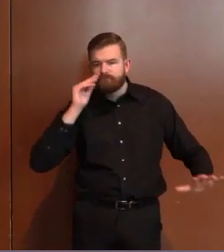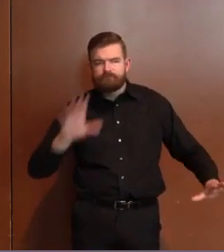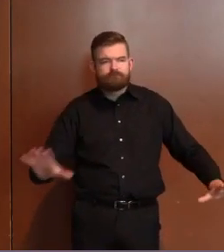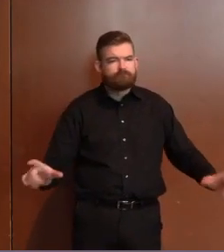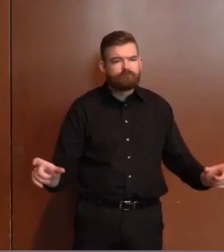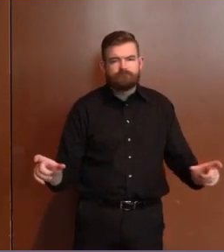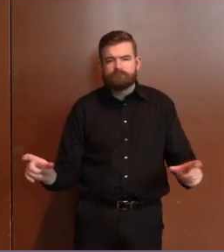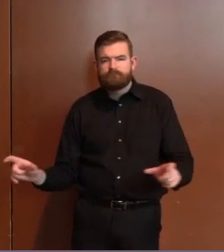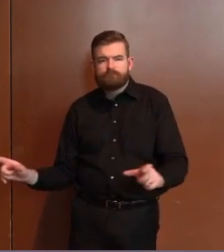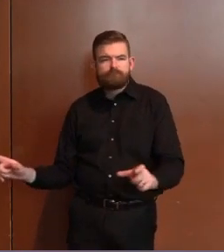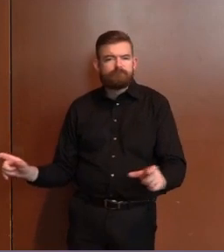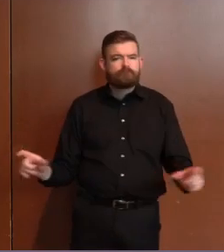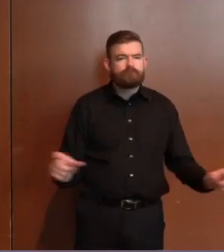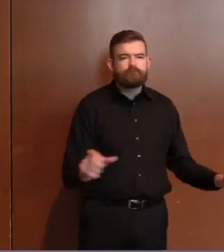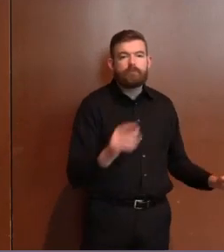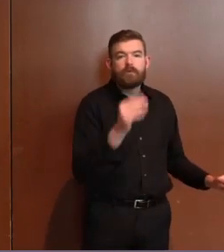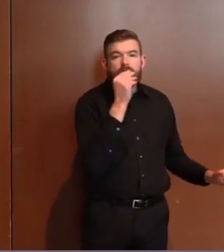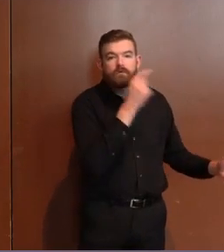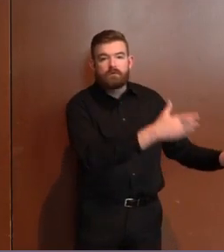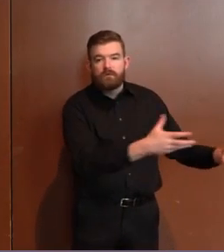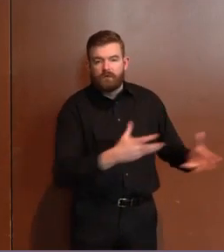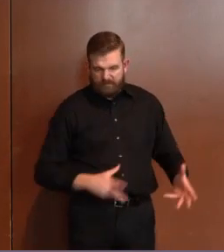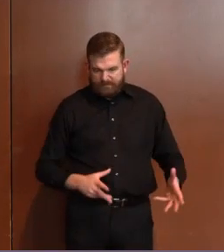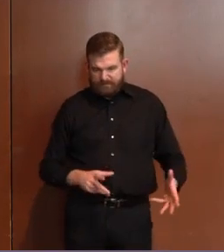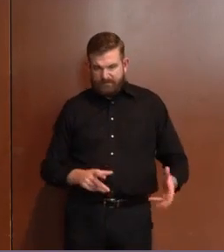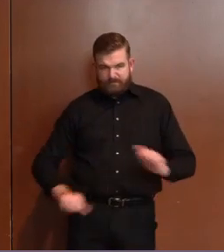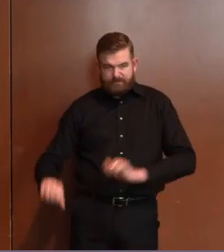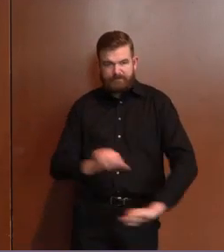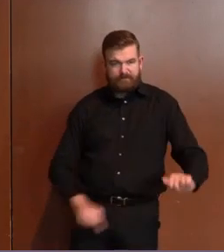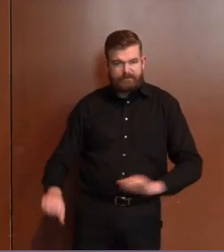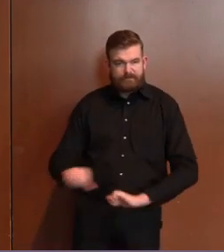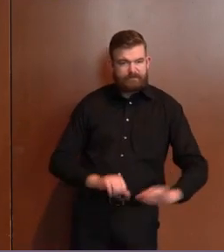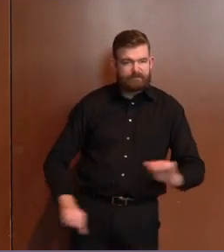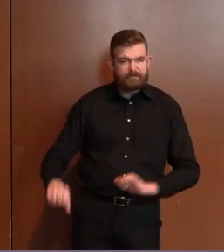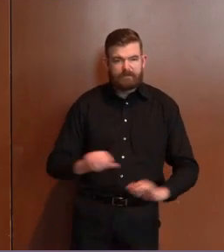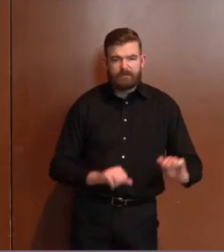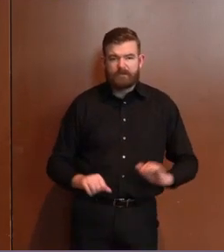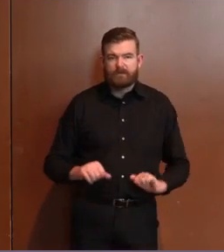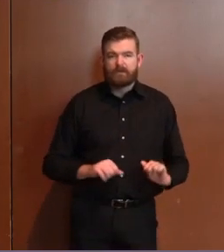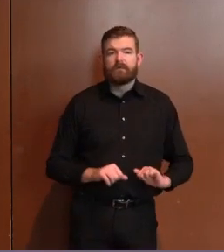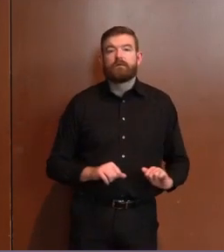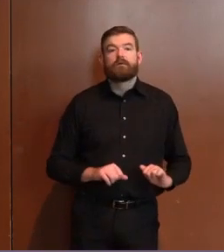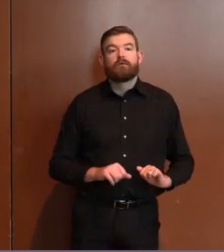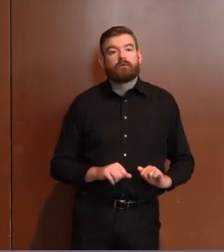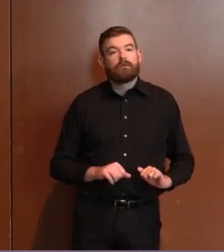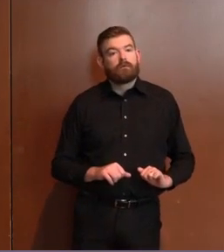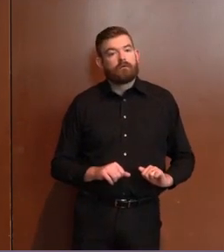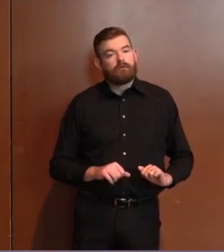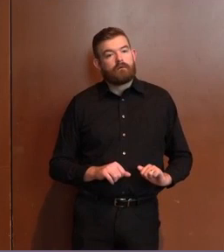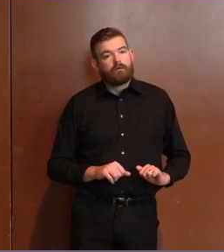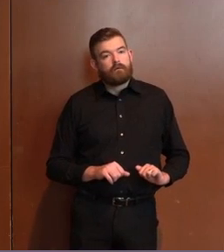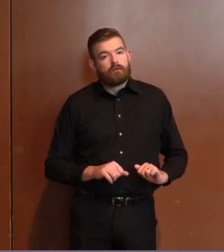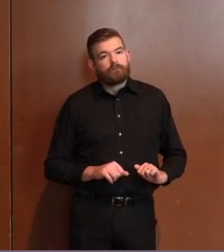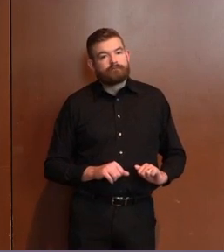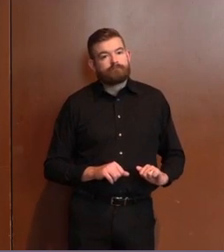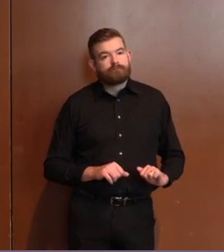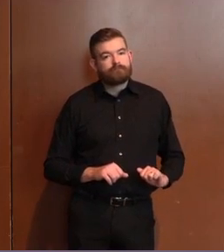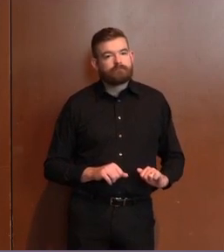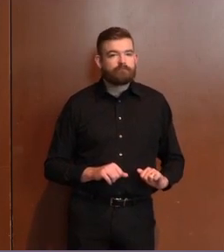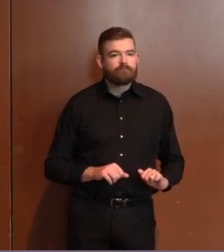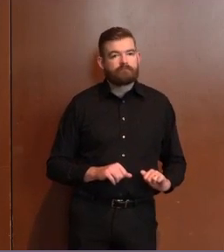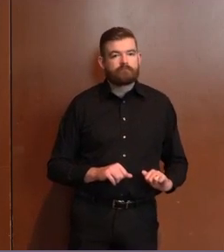in, it's actually working. And the next 2 weeks are going to be hell, but I love my mom and dad, and hopefully they'll be back,